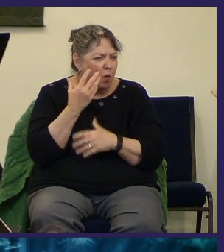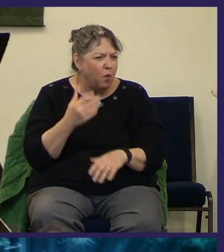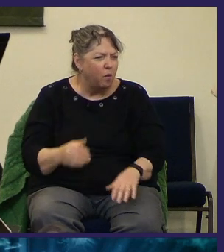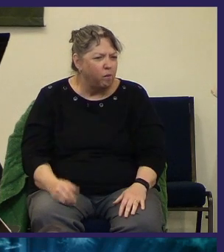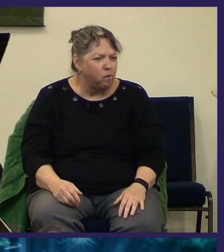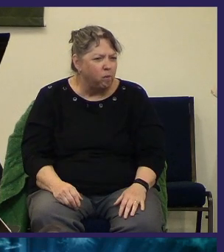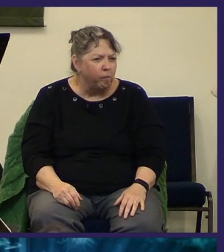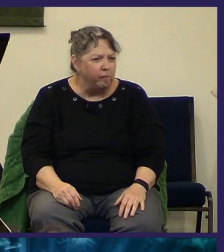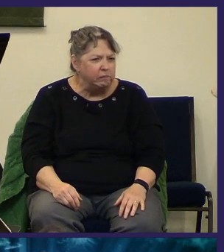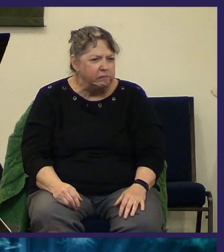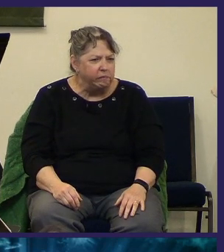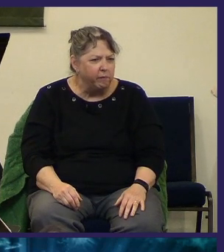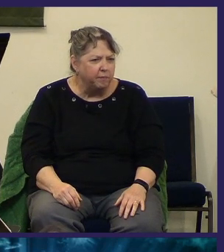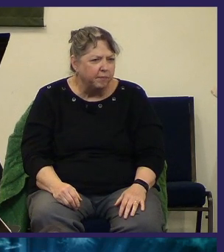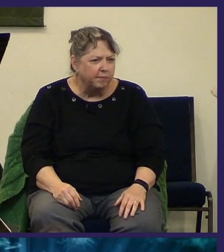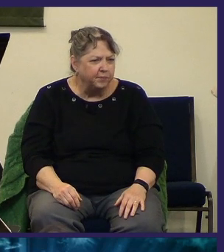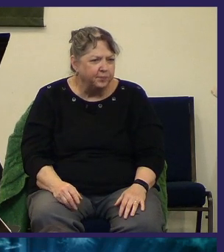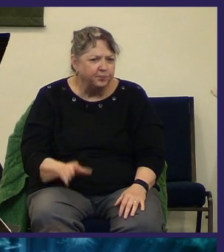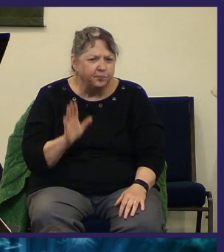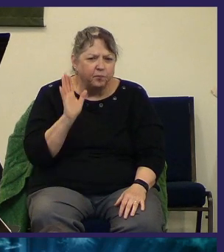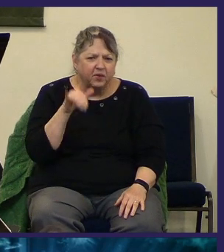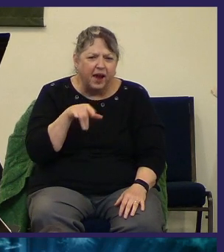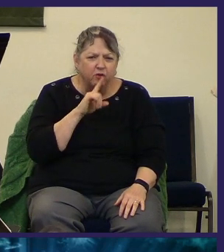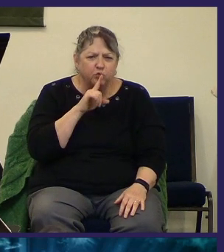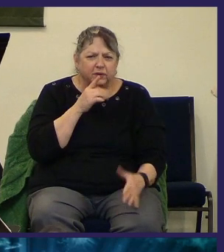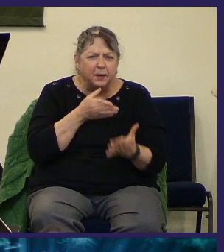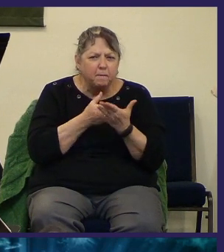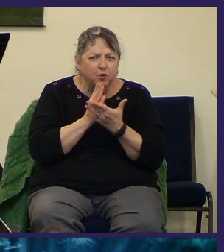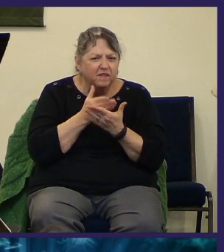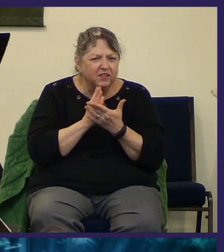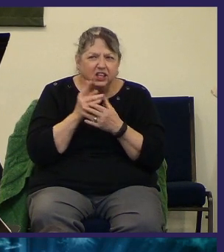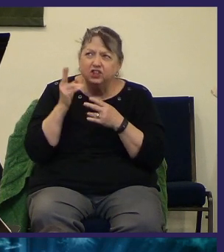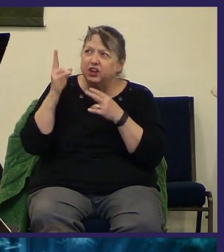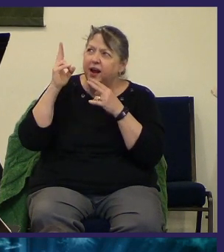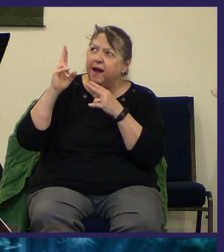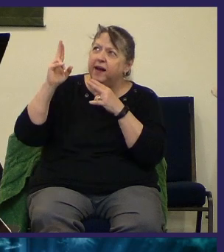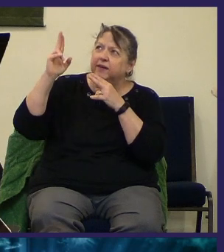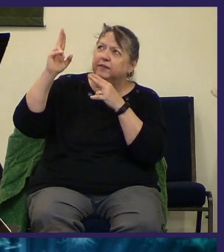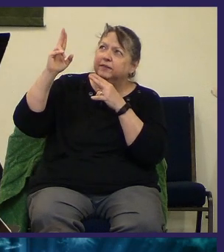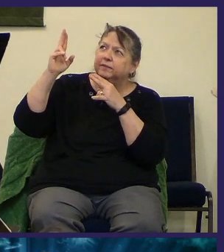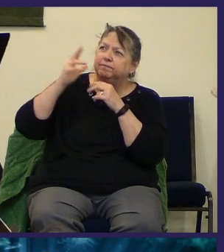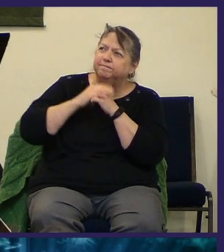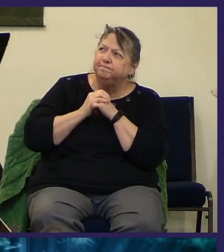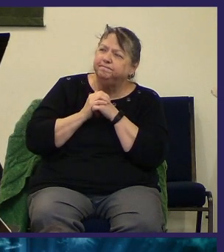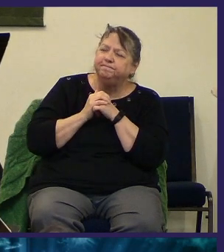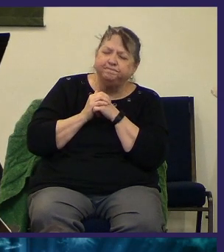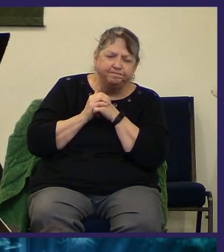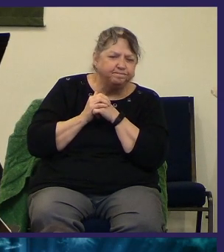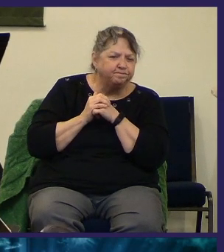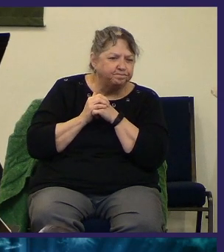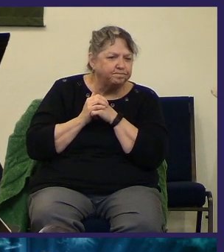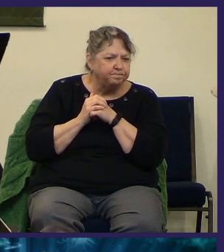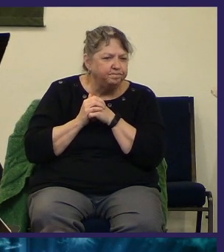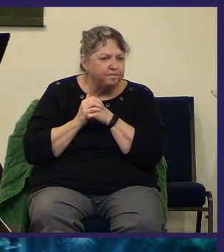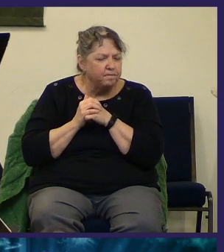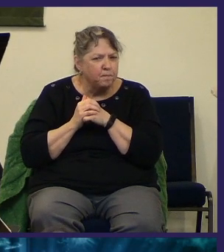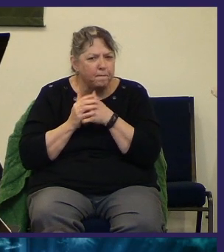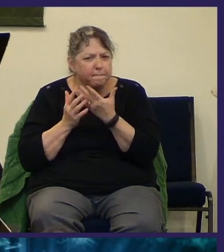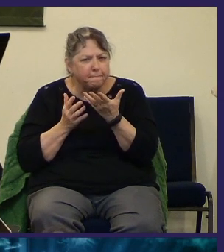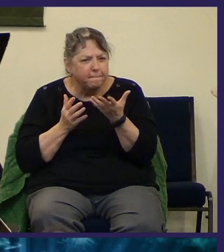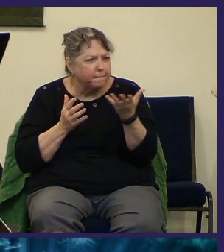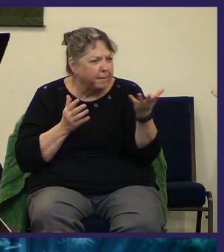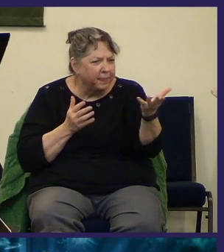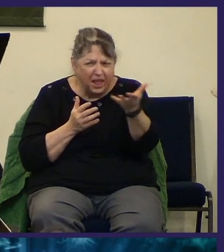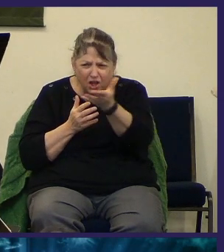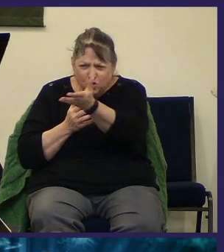a privilege and an honor to to actually go out and and spread god's word so how are you able